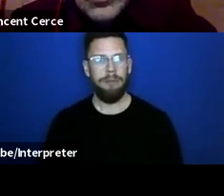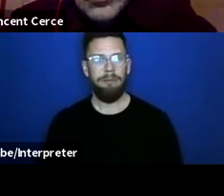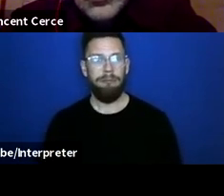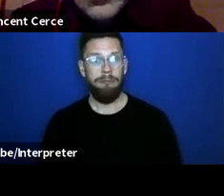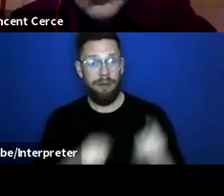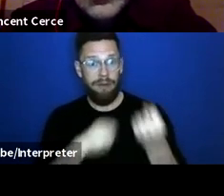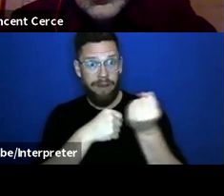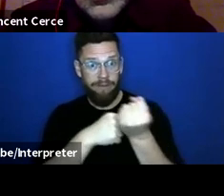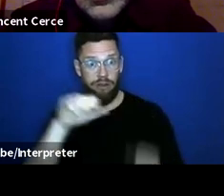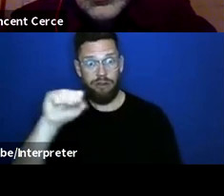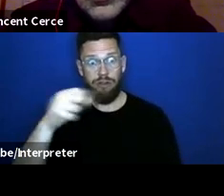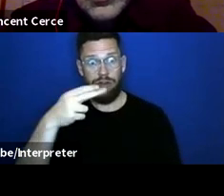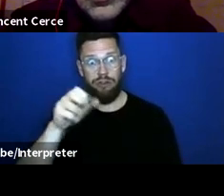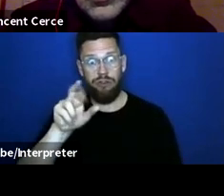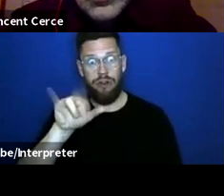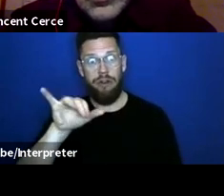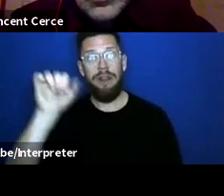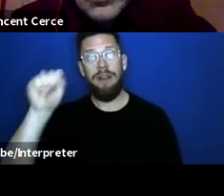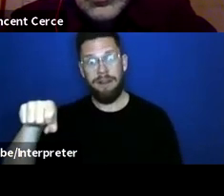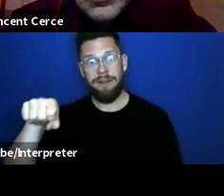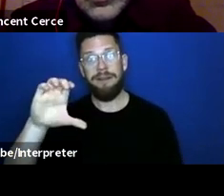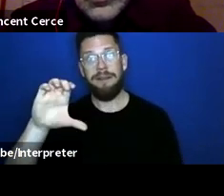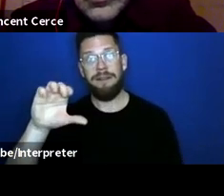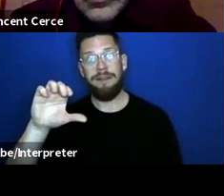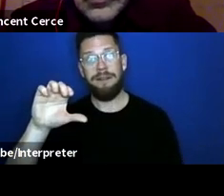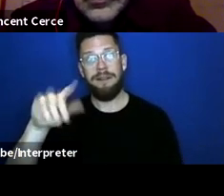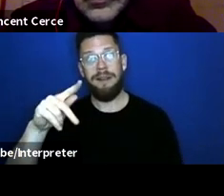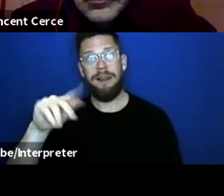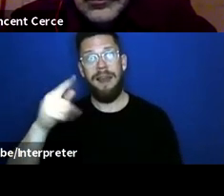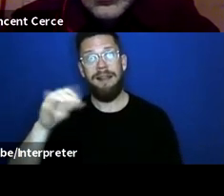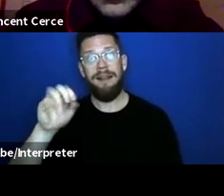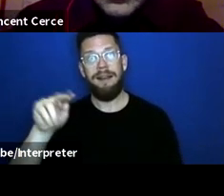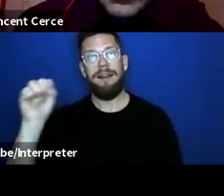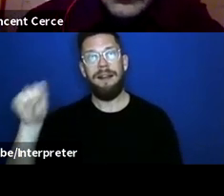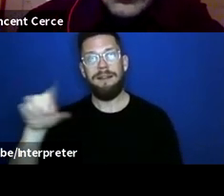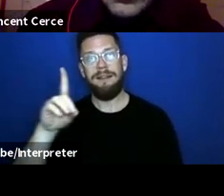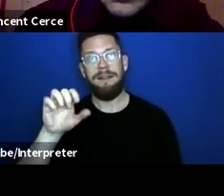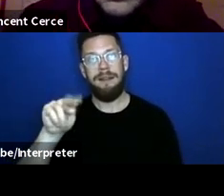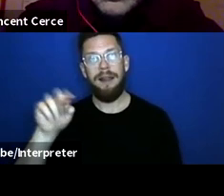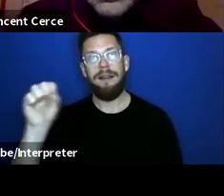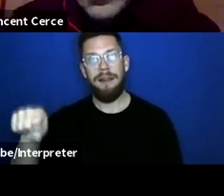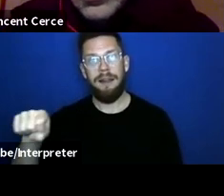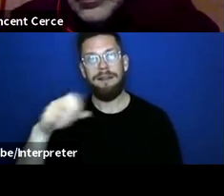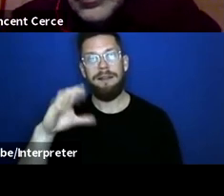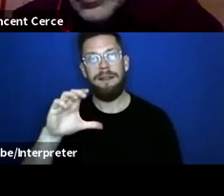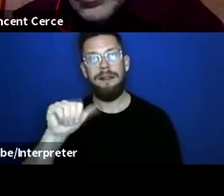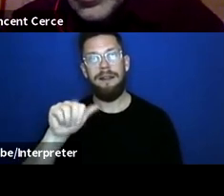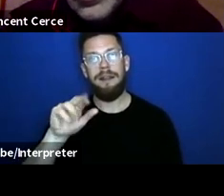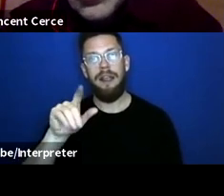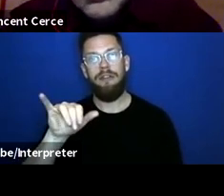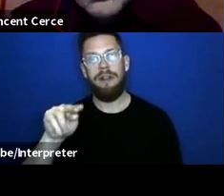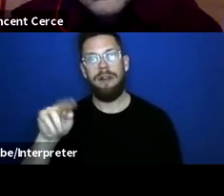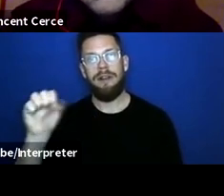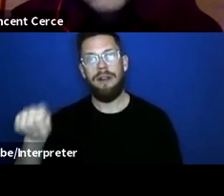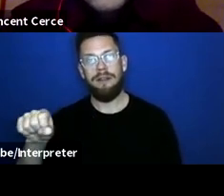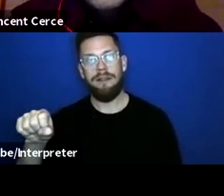those in favor, Sherry Cohen? Yes. Kathleen Stern? Yes. Dan Sheedy? Yes. Carolyn Gallagher? Yes.